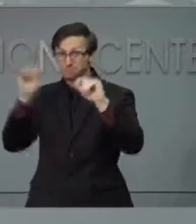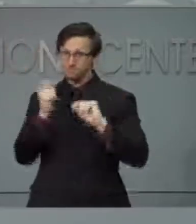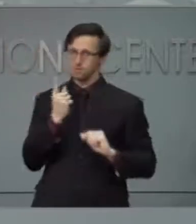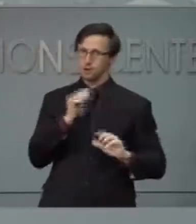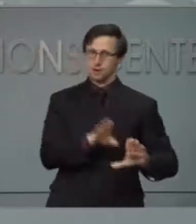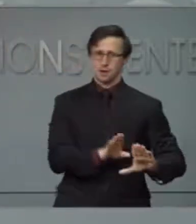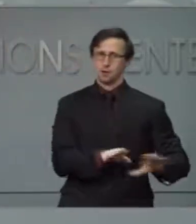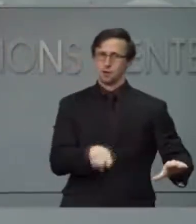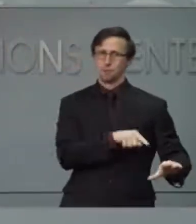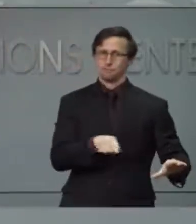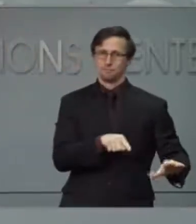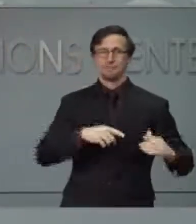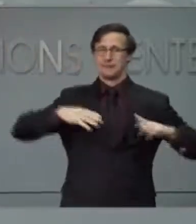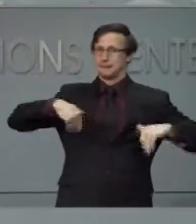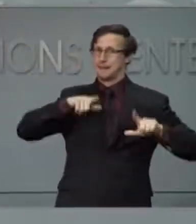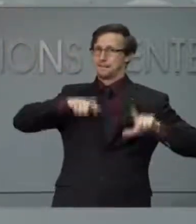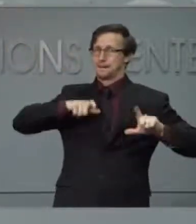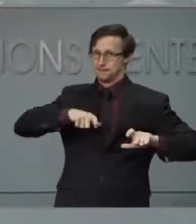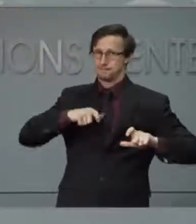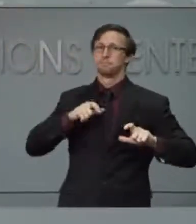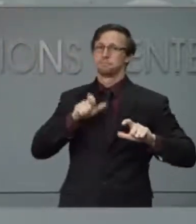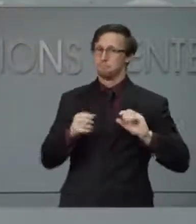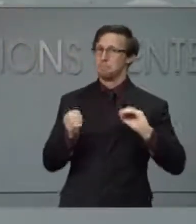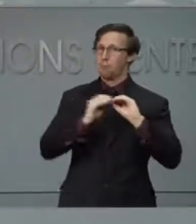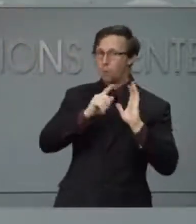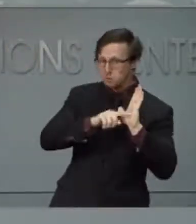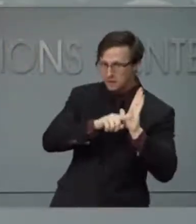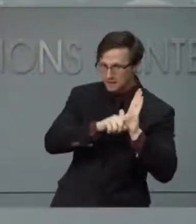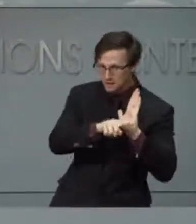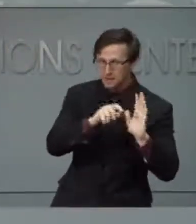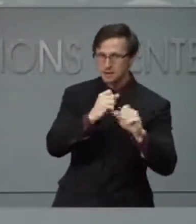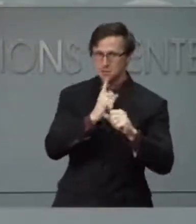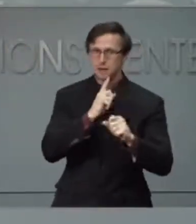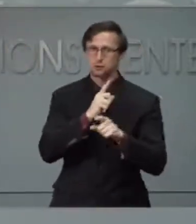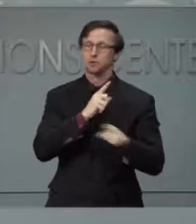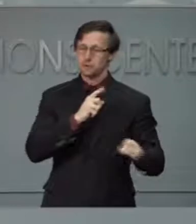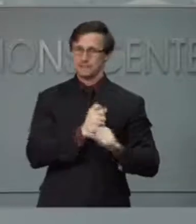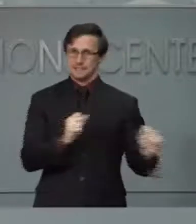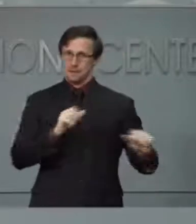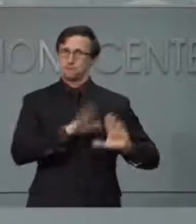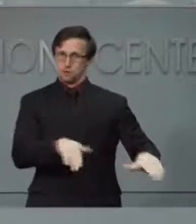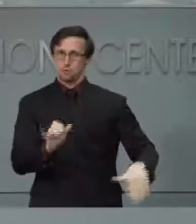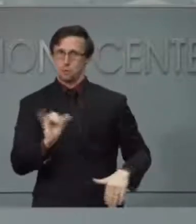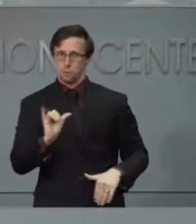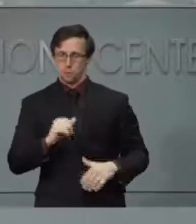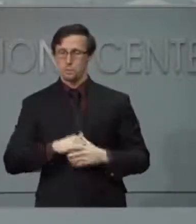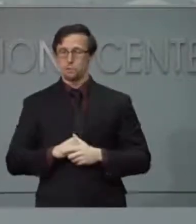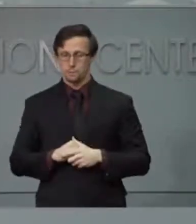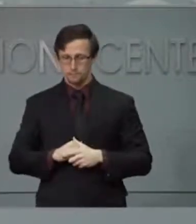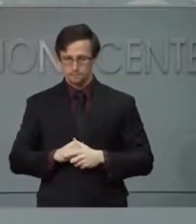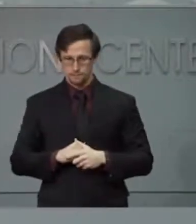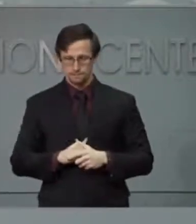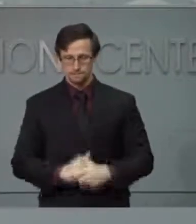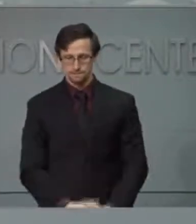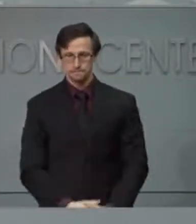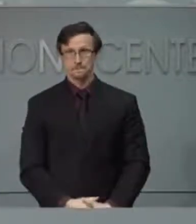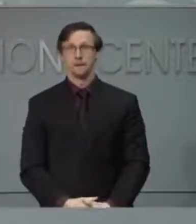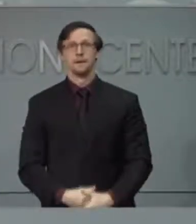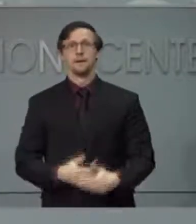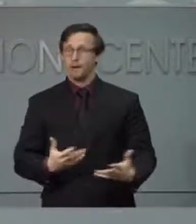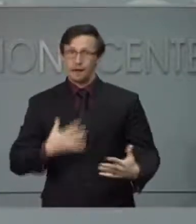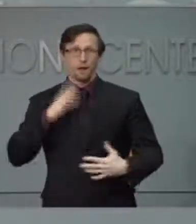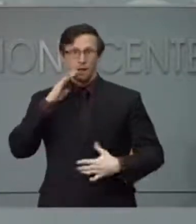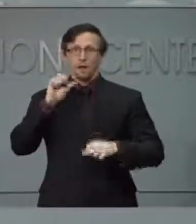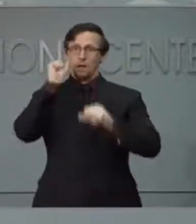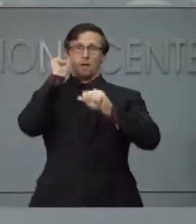clinical trials with children are needed to assure the safety and effectiveness. Okay, I know